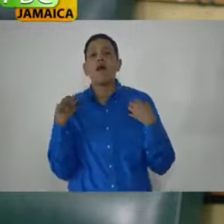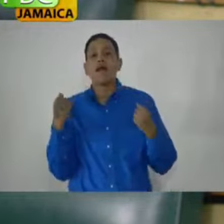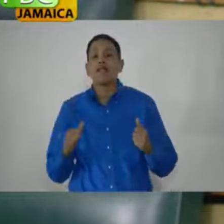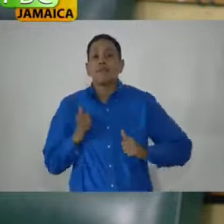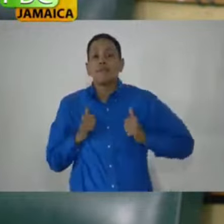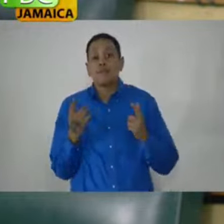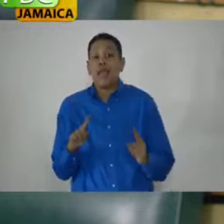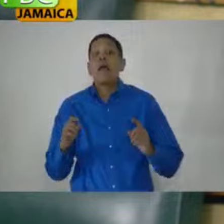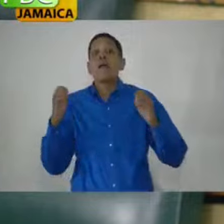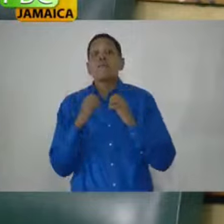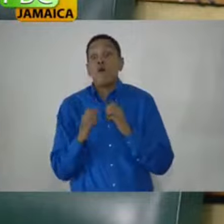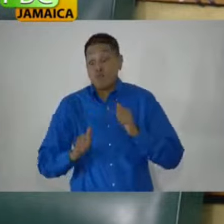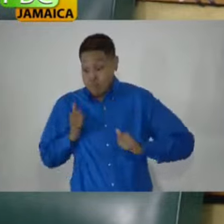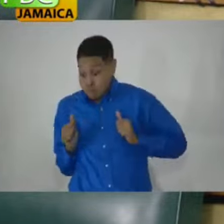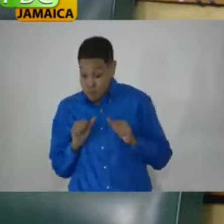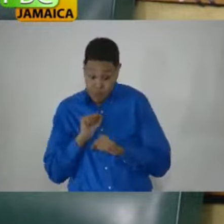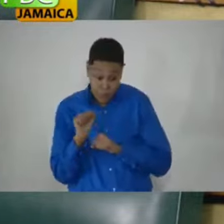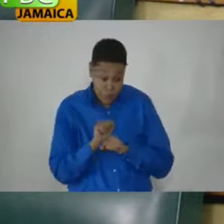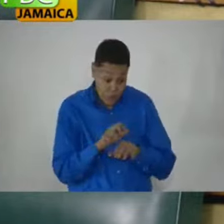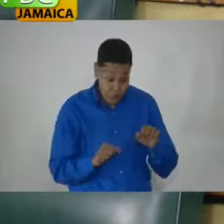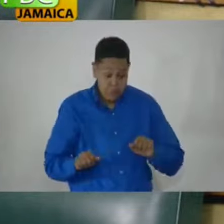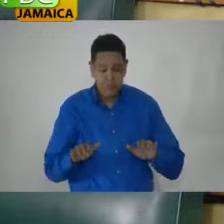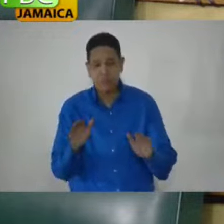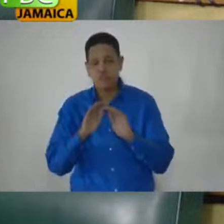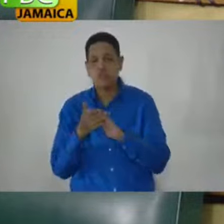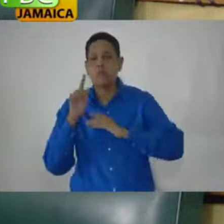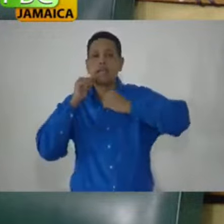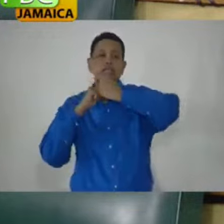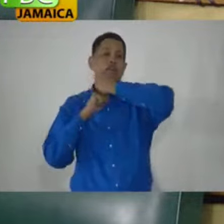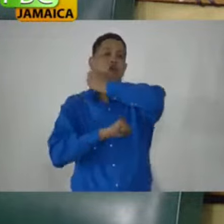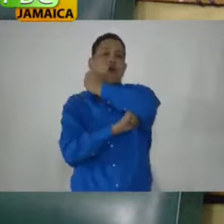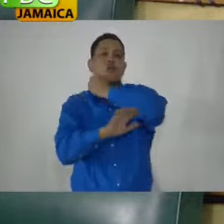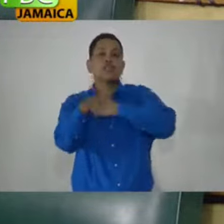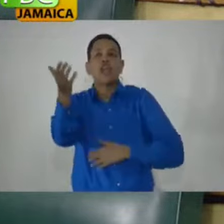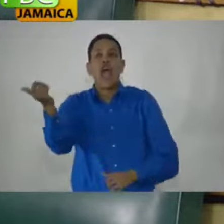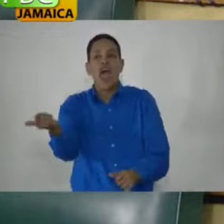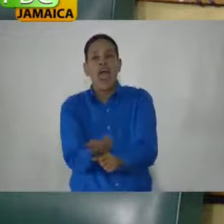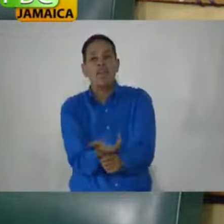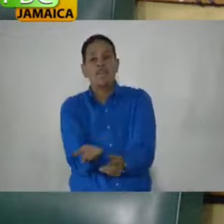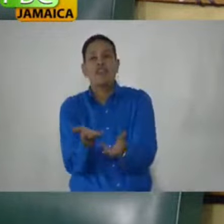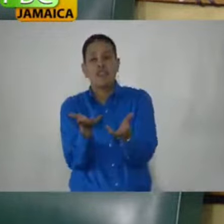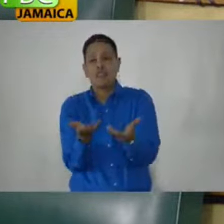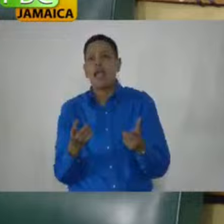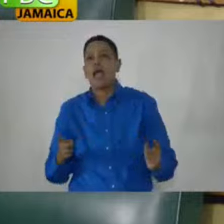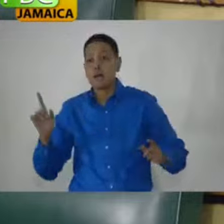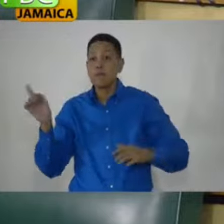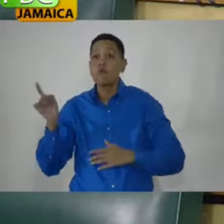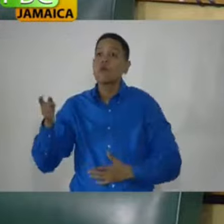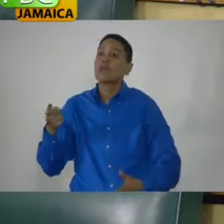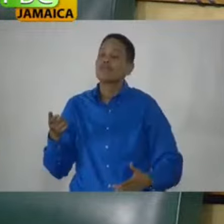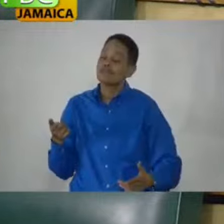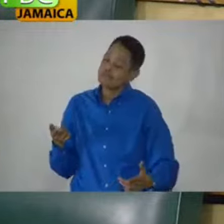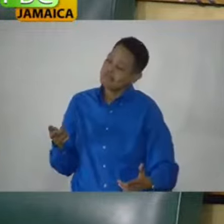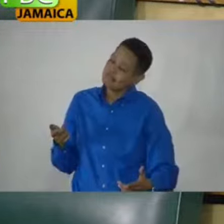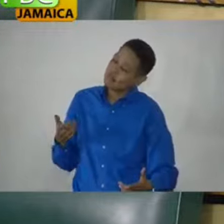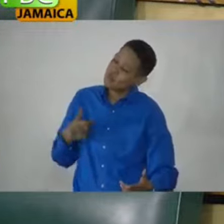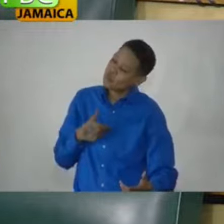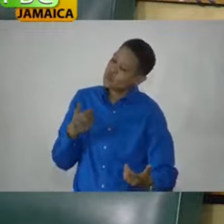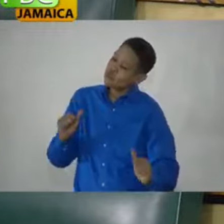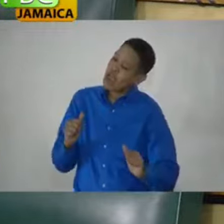And a more productive Jamaica is the foundation of everything else we're trying to